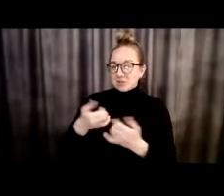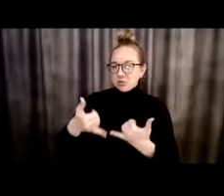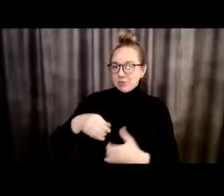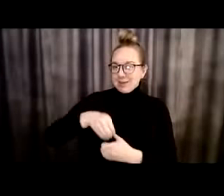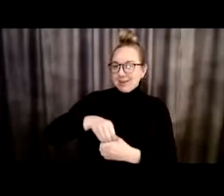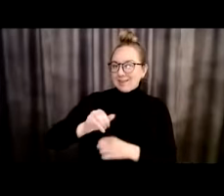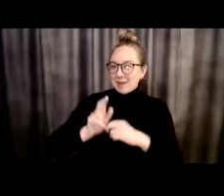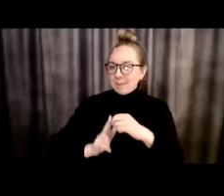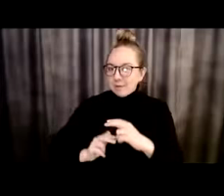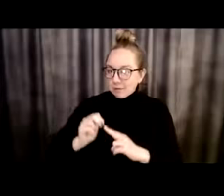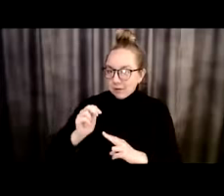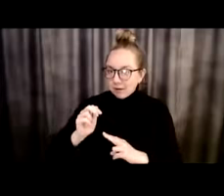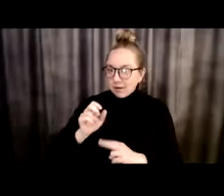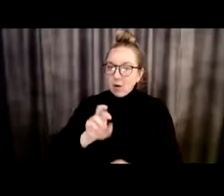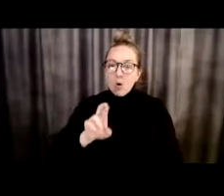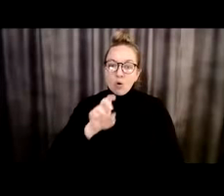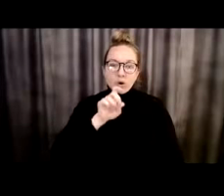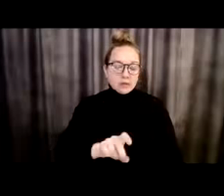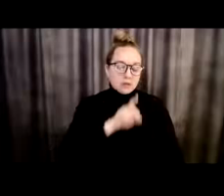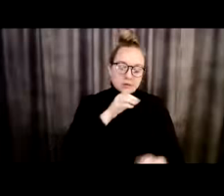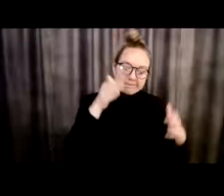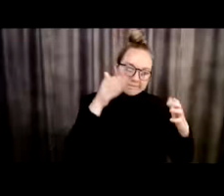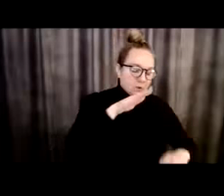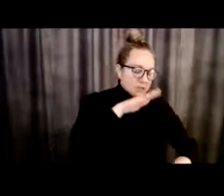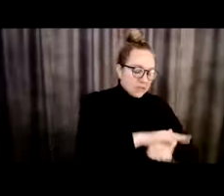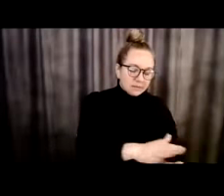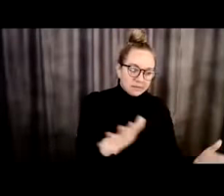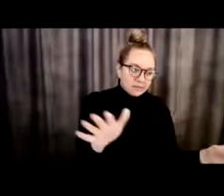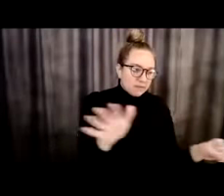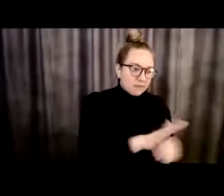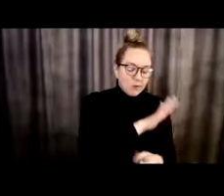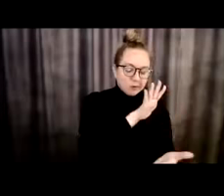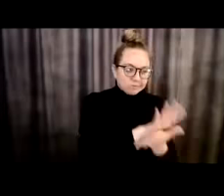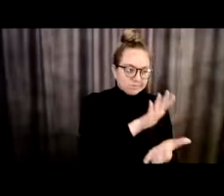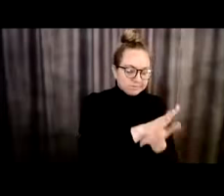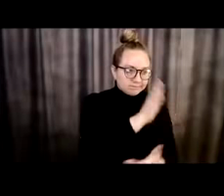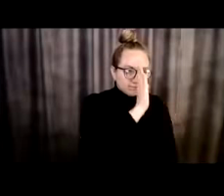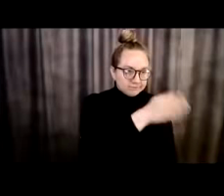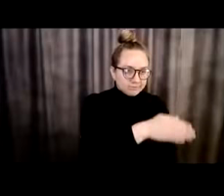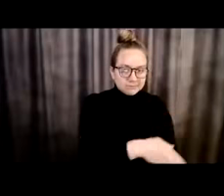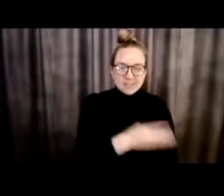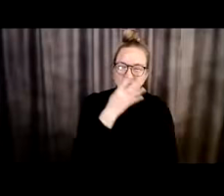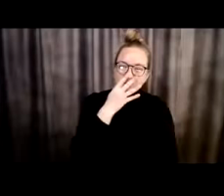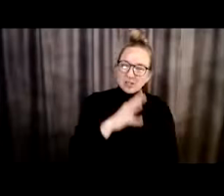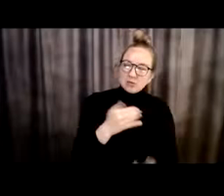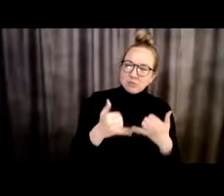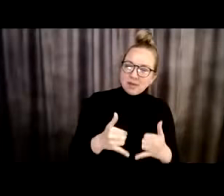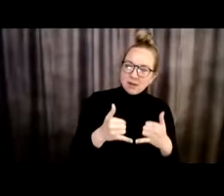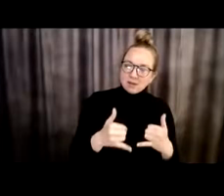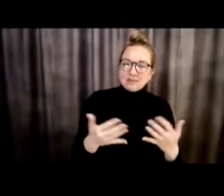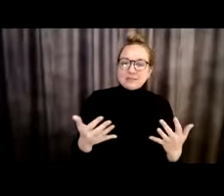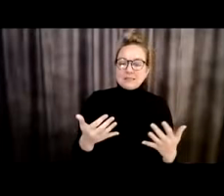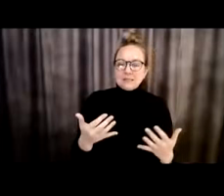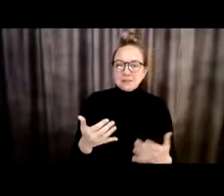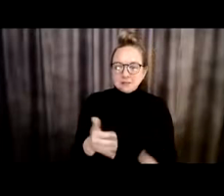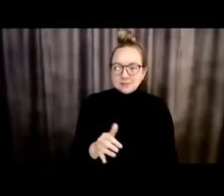sight and removing, you know, what I feel and believe is the most important piece, which is the play. Was pretty strong within